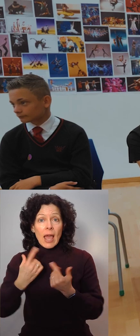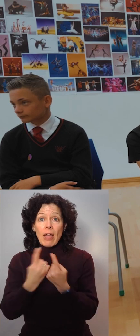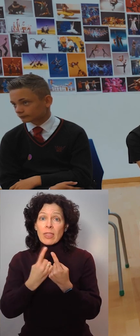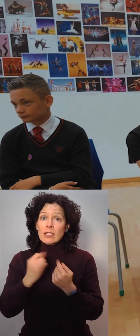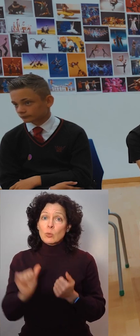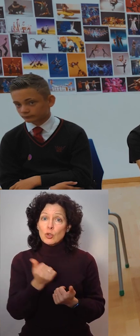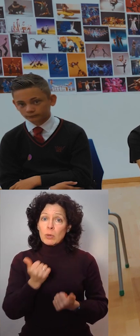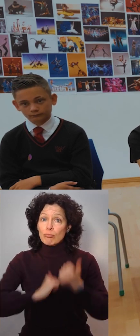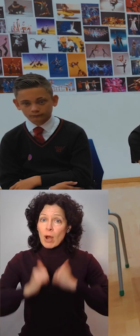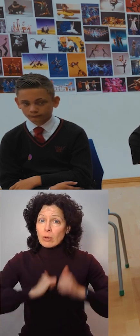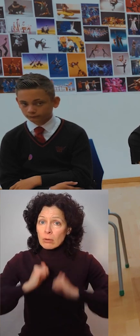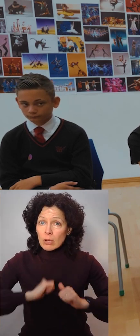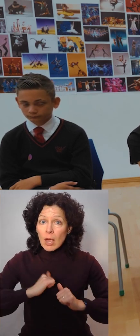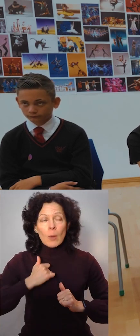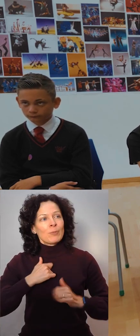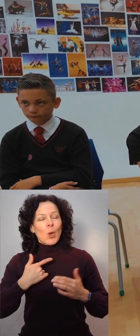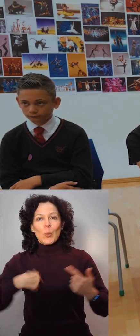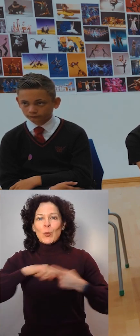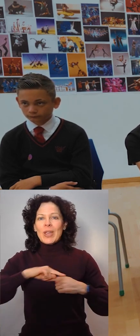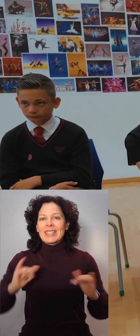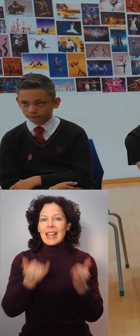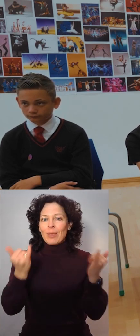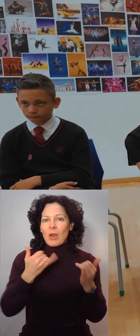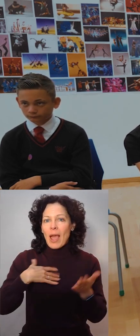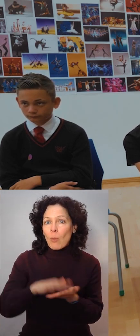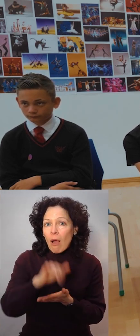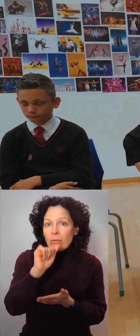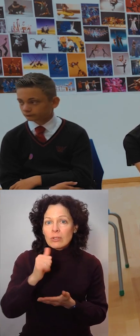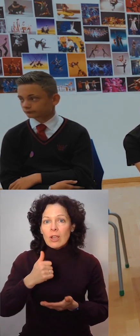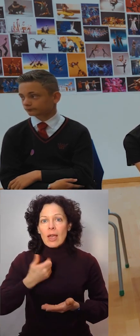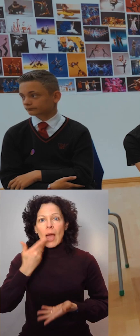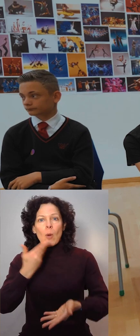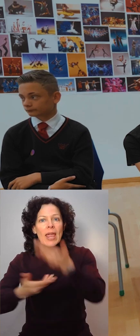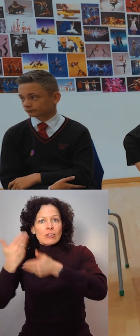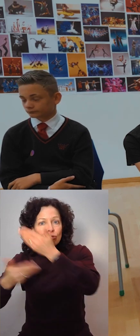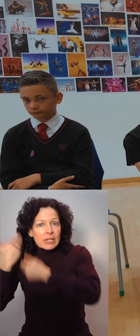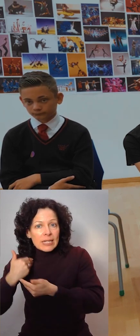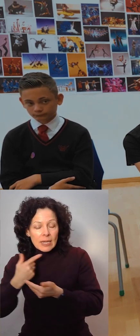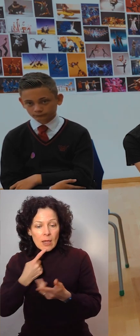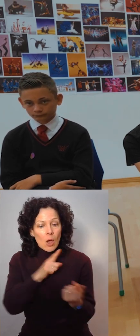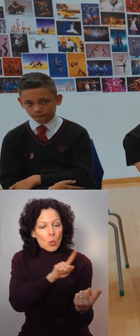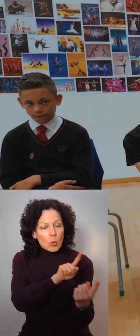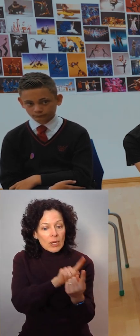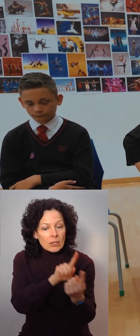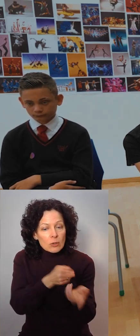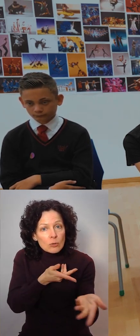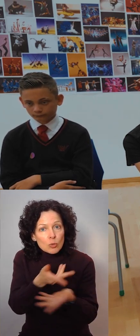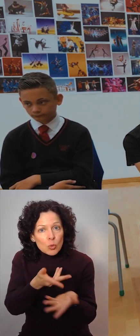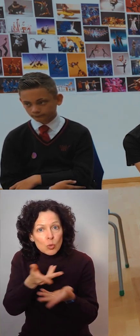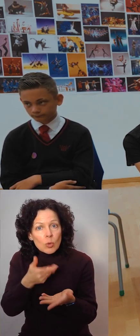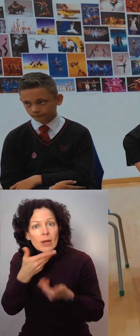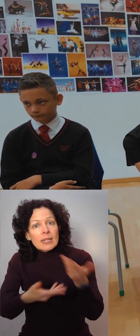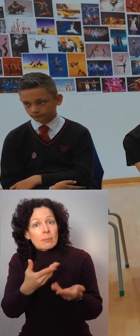our history. We get to talk to people about stuff that we've been through that affected